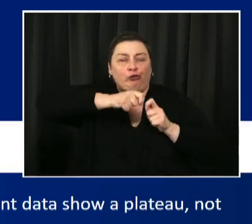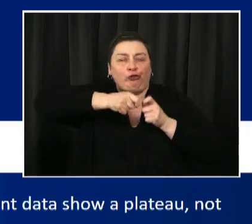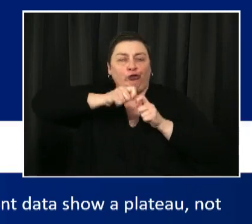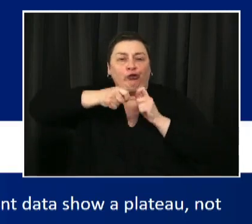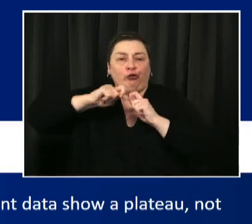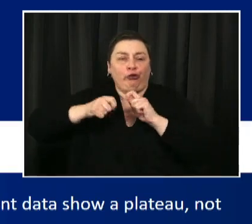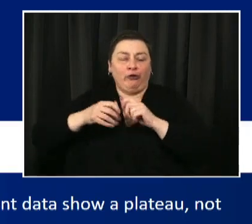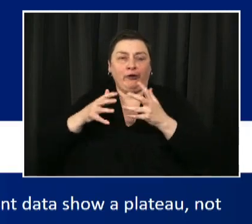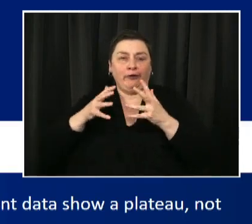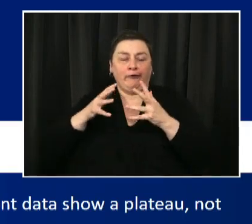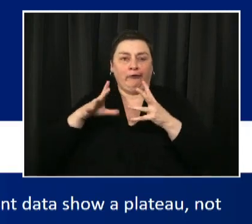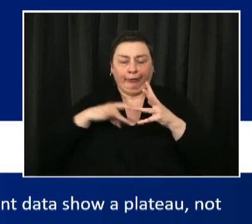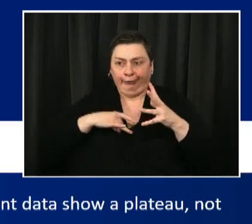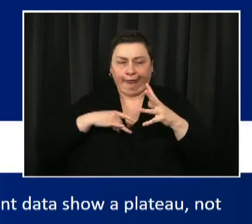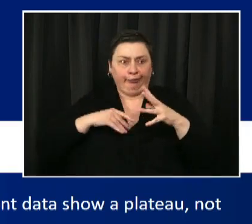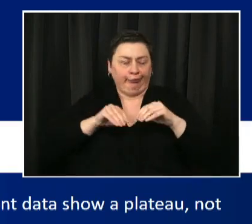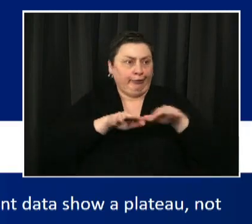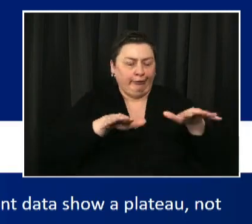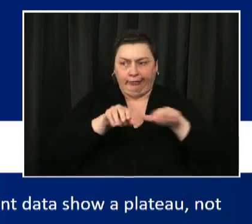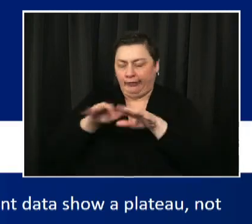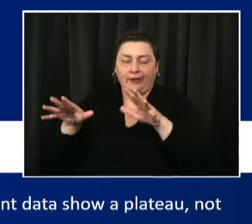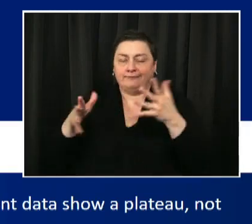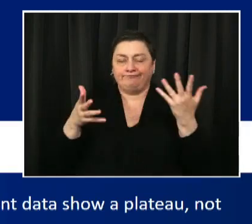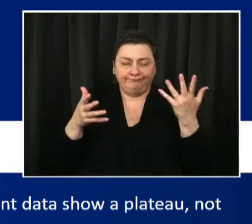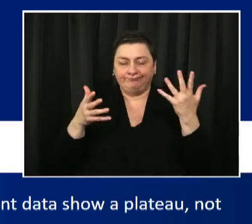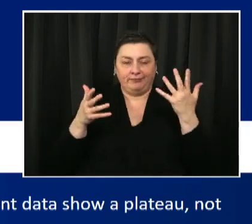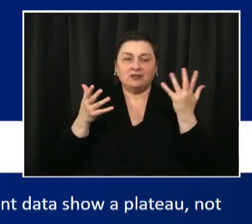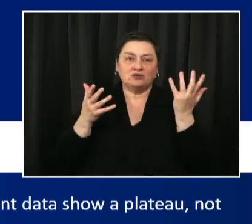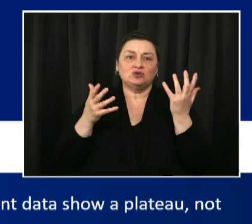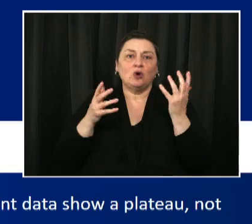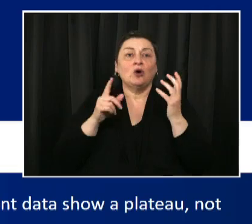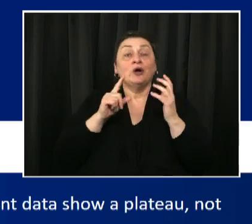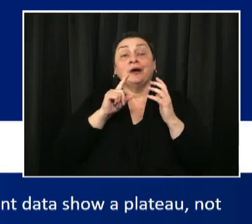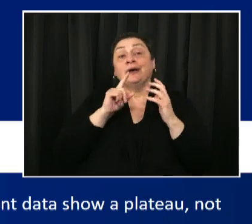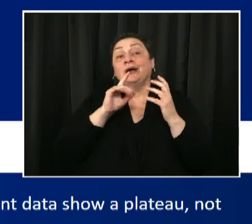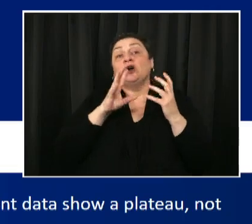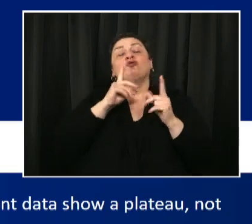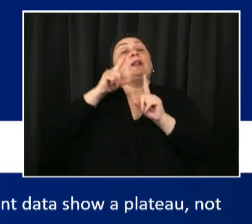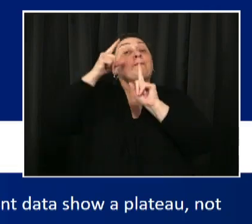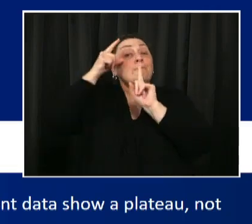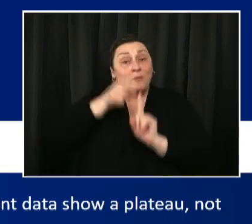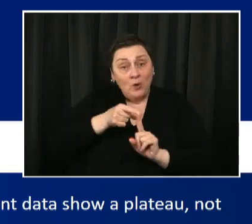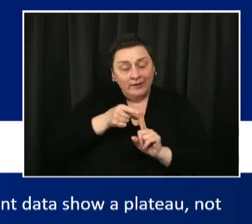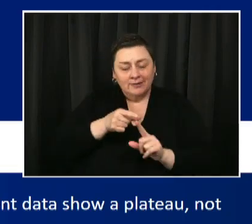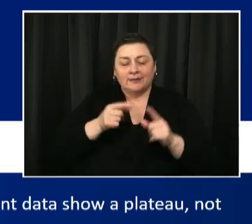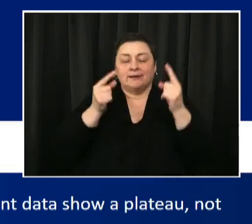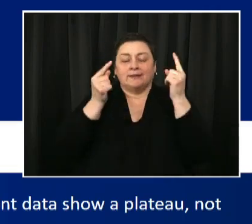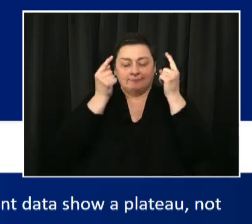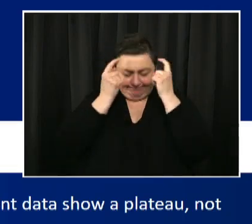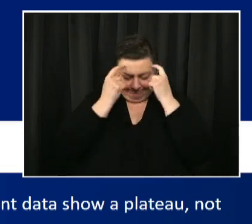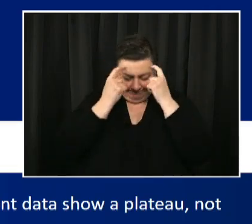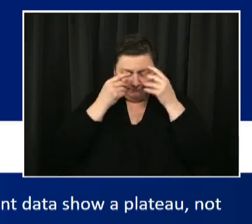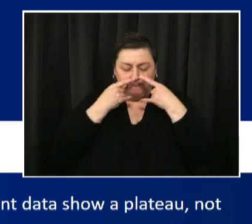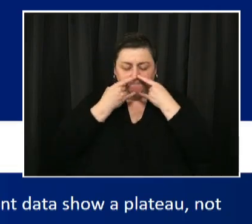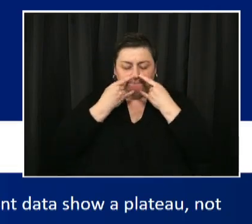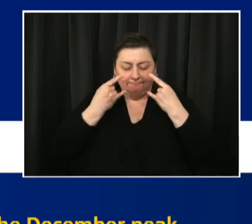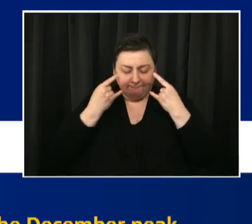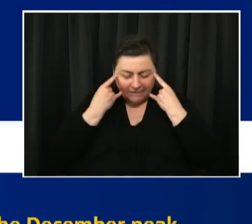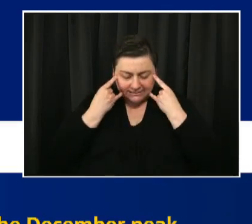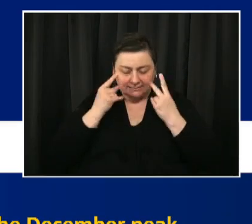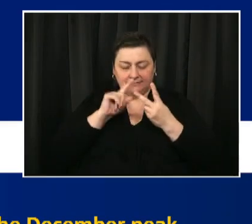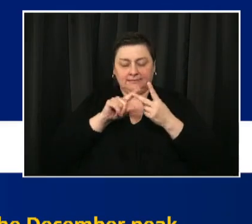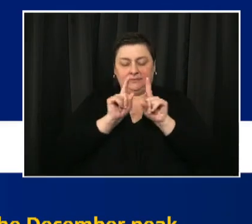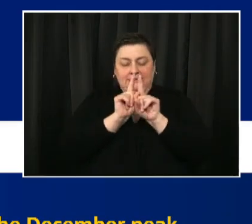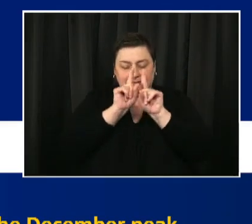have higher rates than others. So I think this leads back at the end to continuing our public health measures. The next slide.